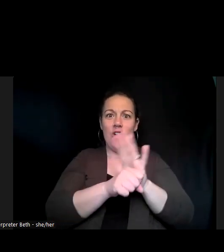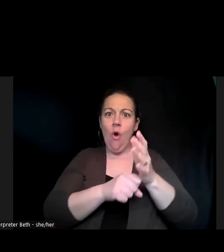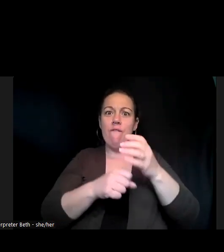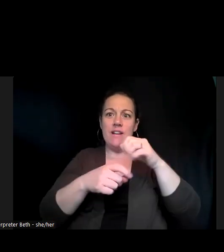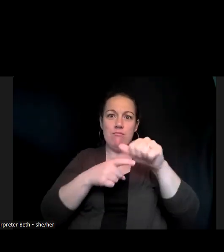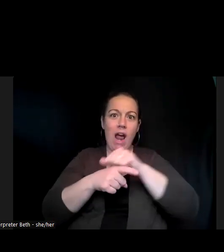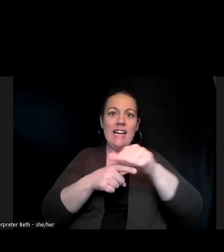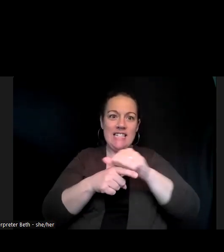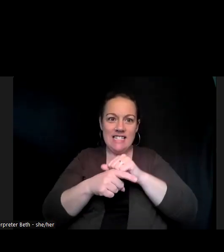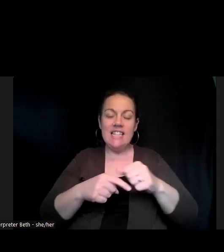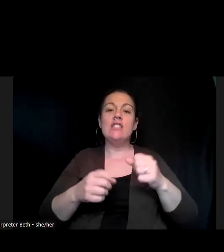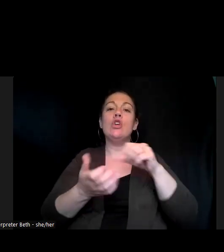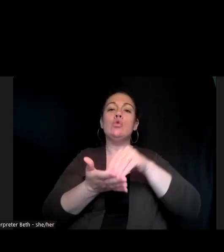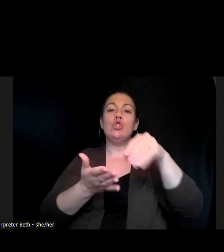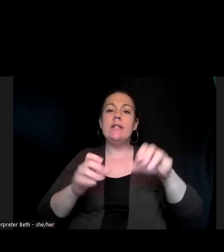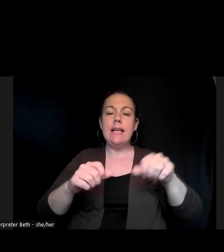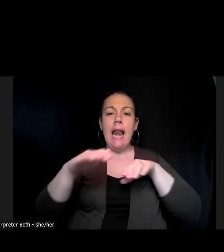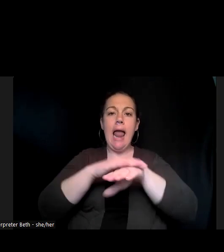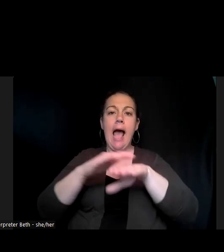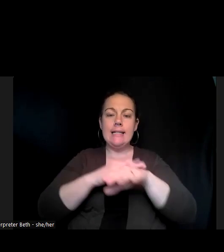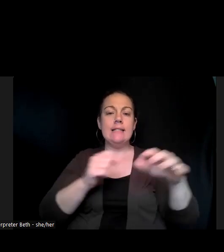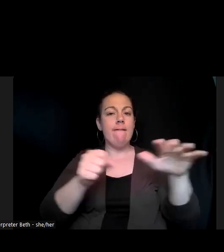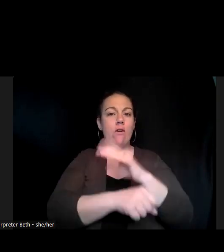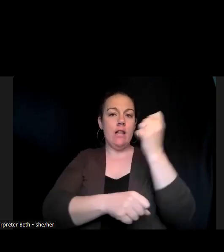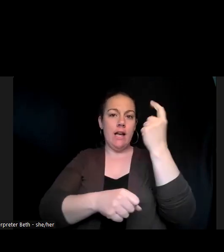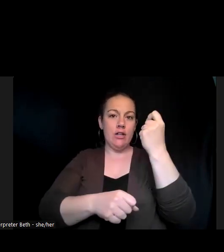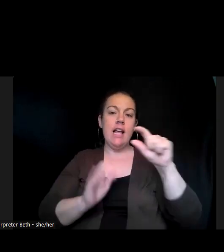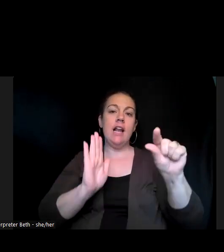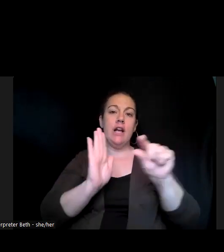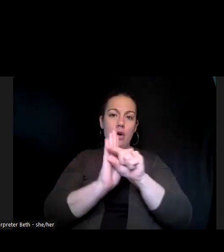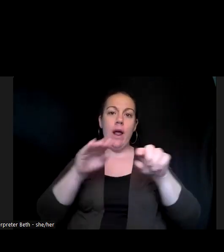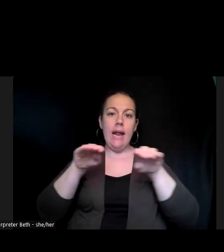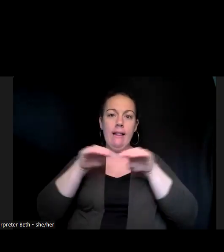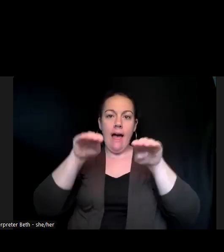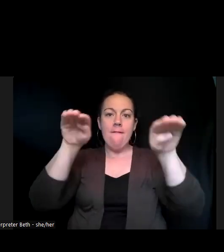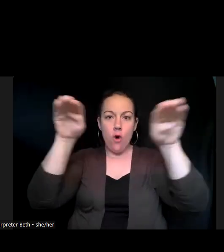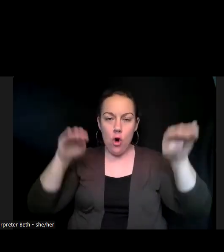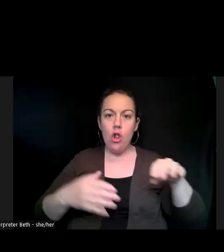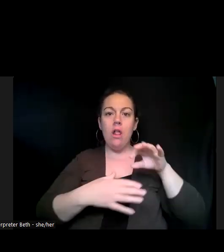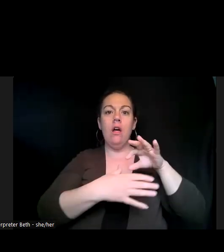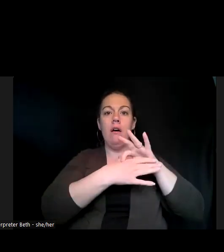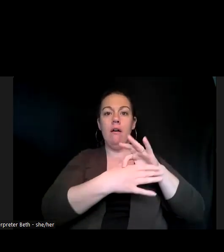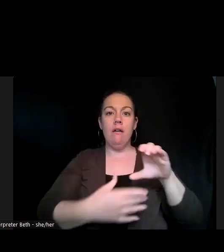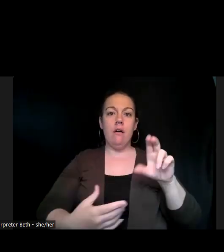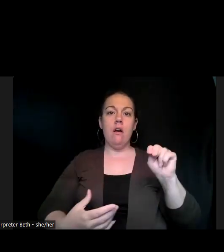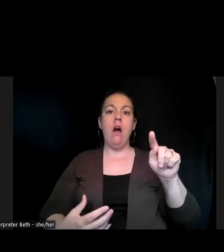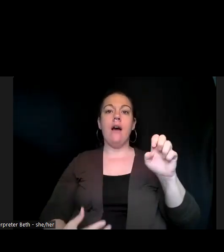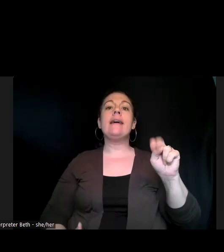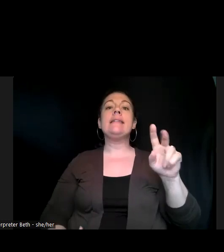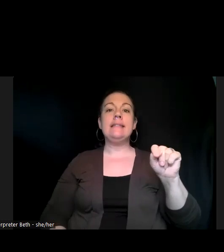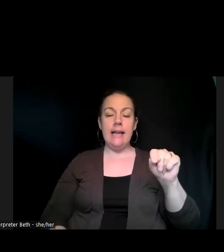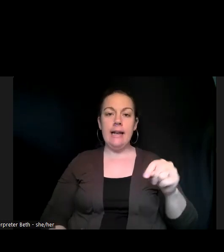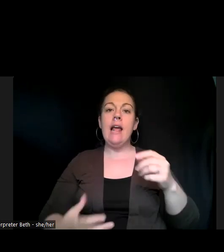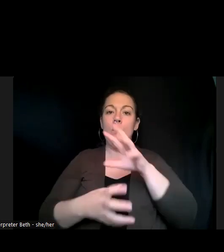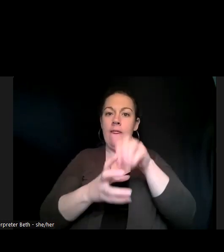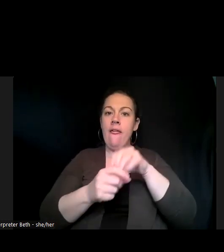and understand grade level content. And there's some particularly important practices within that are important to do. We